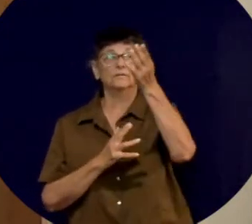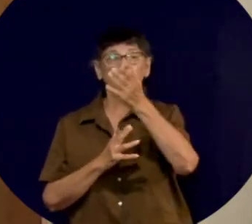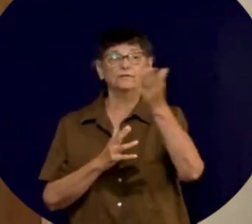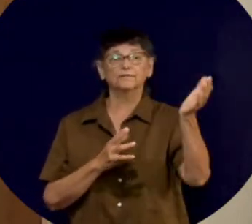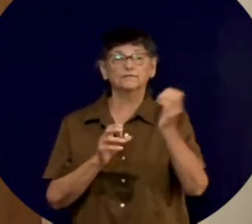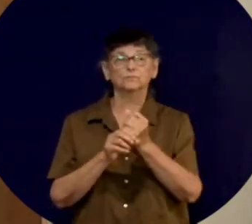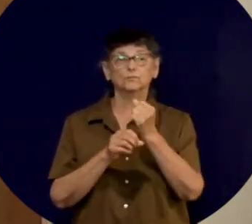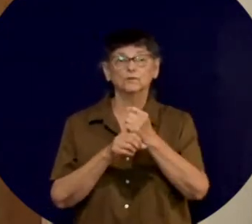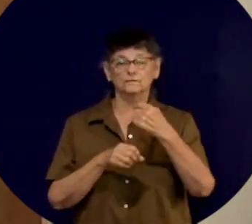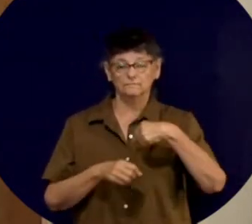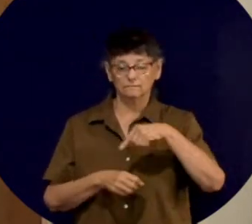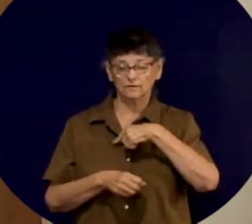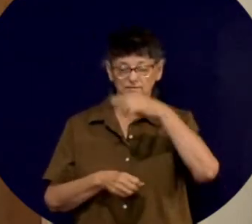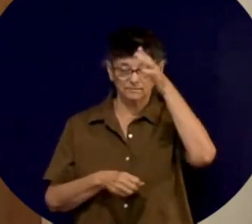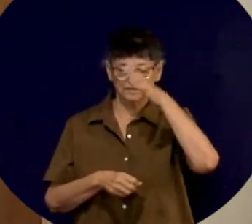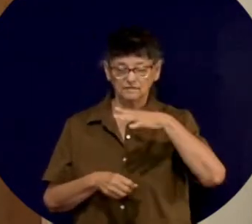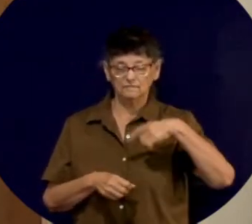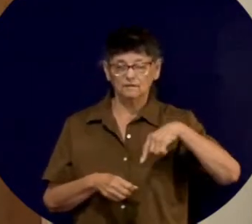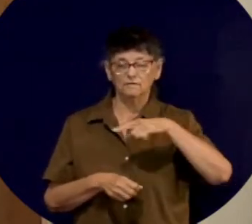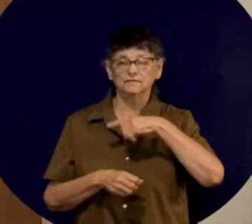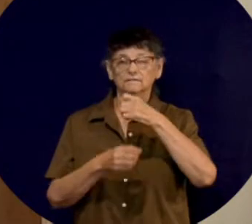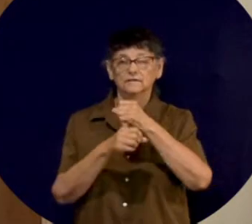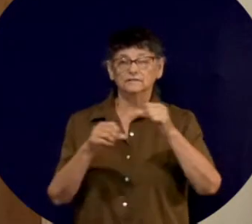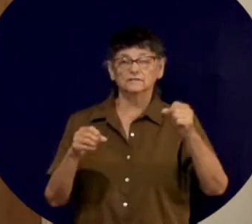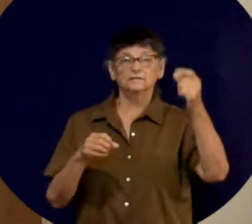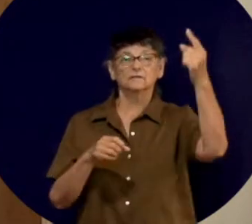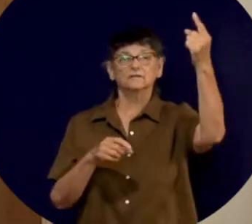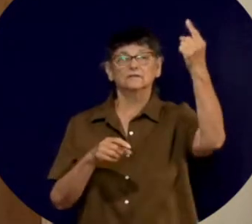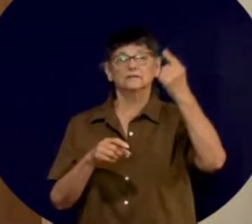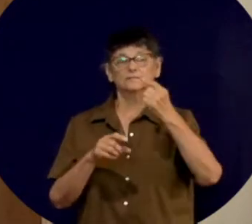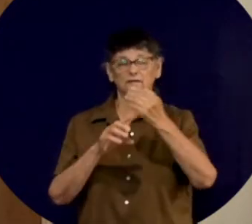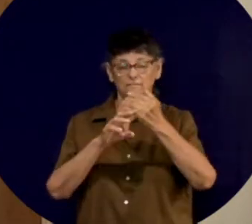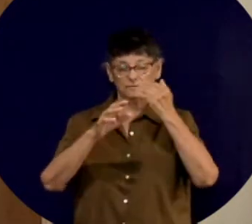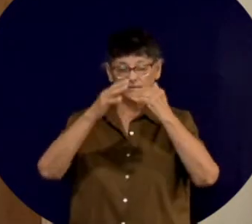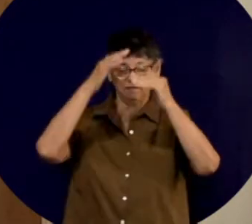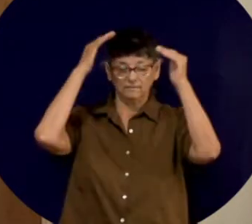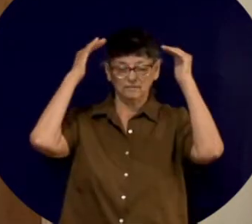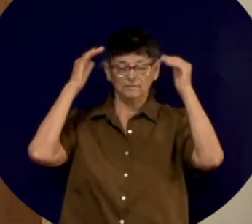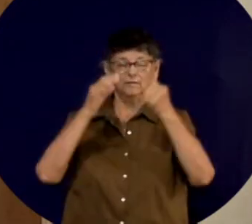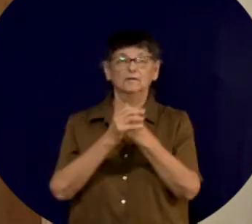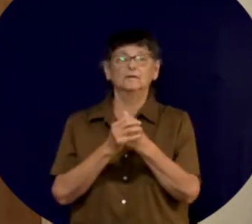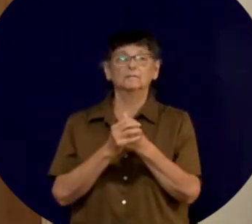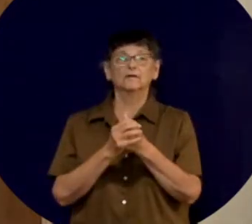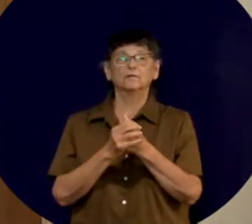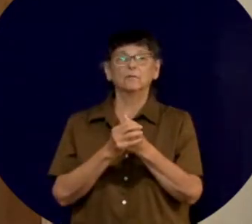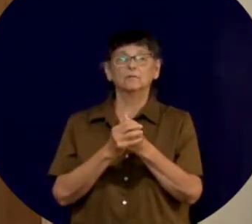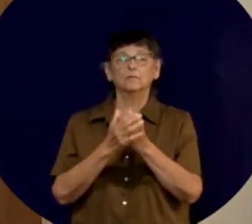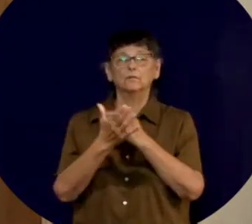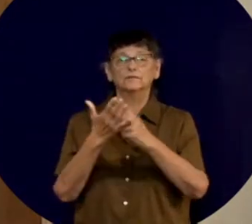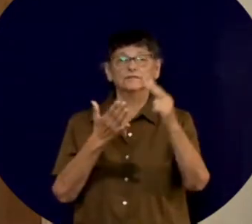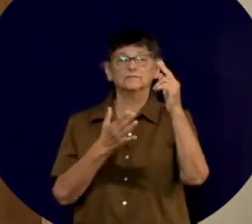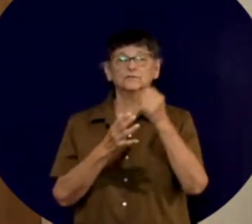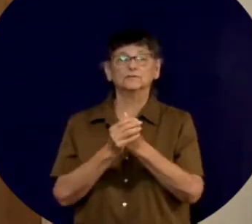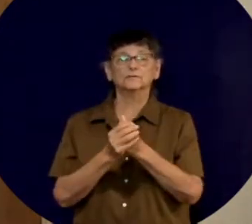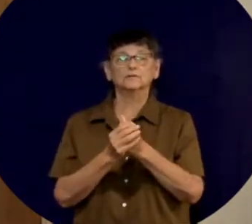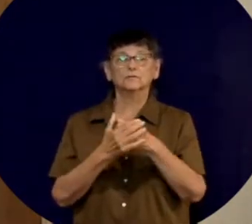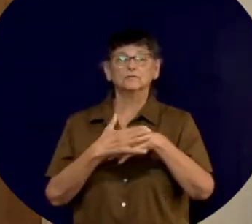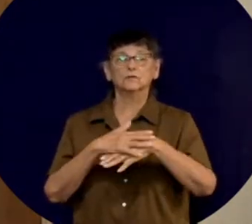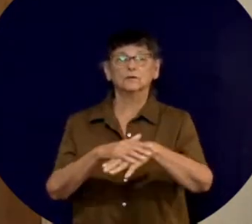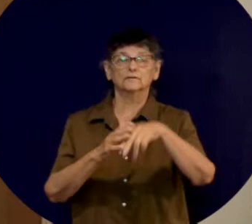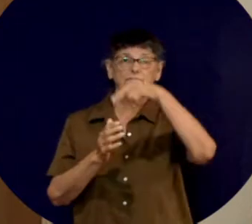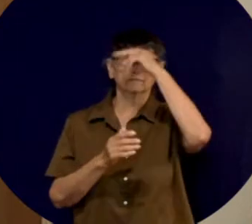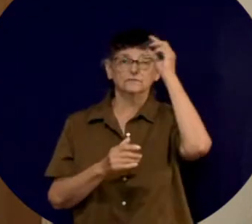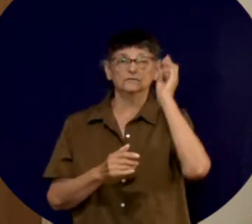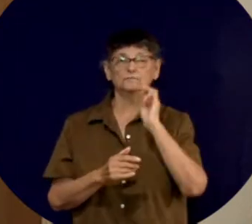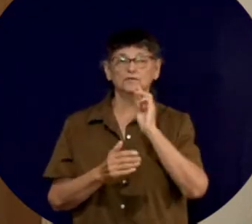all things were made. For us men and for our salvation, he came down from heaven, and by the Holy Spirit was incarnate